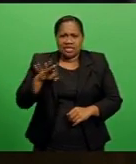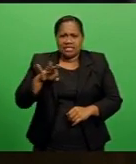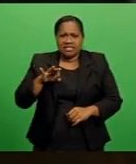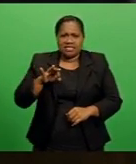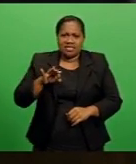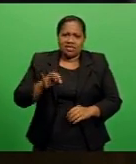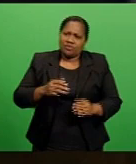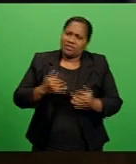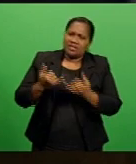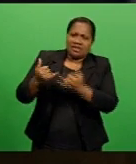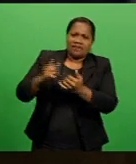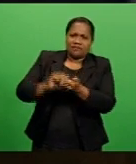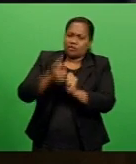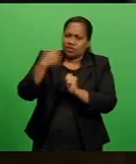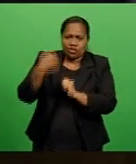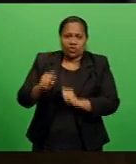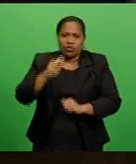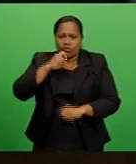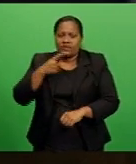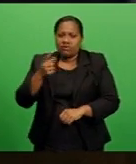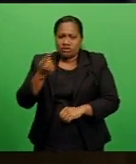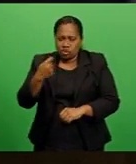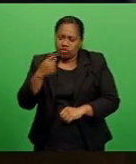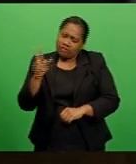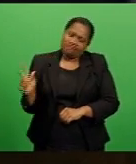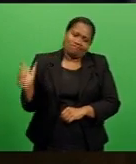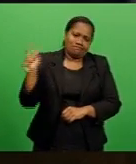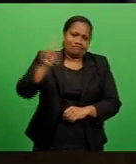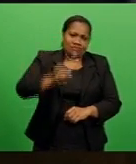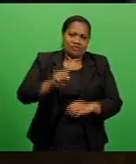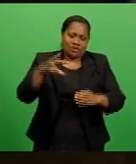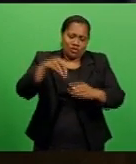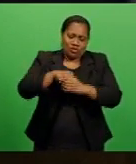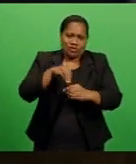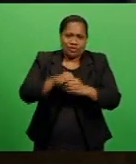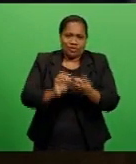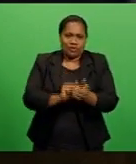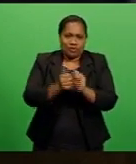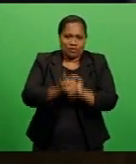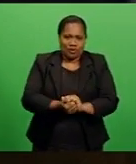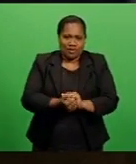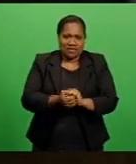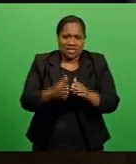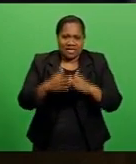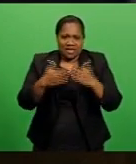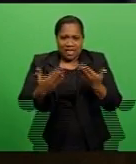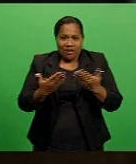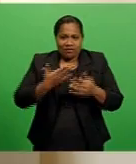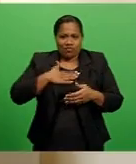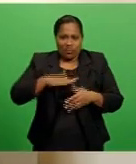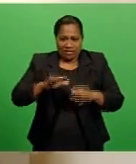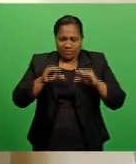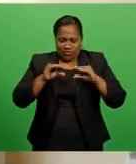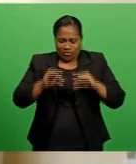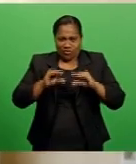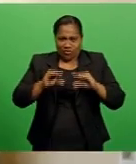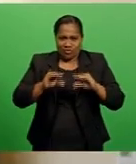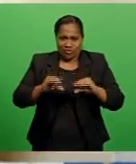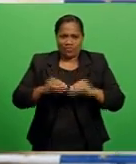ring sometime soon. As Vindina Rakautonga reports, Hill has for now set his eyes on coaching.